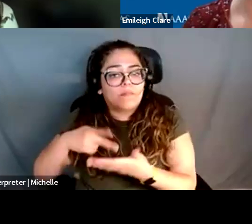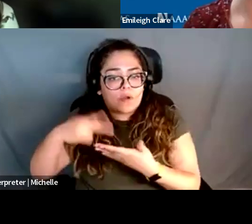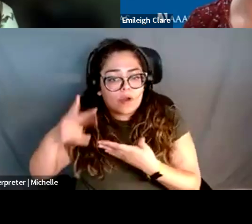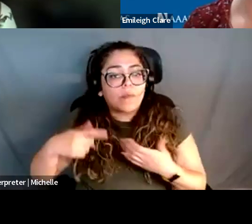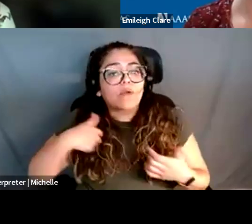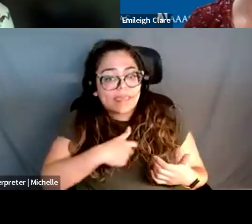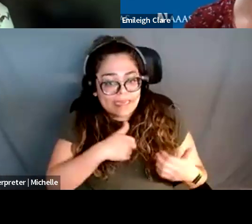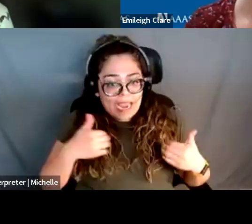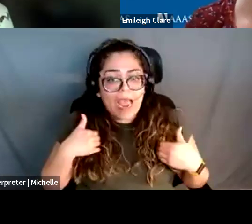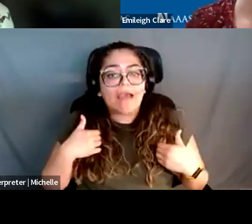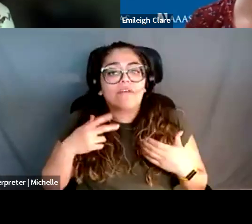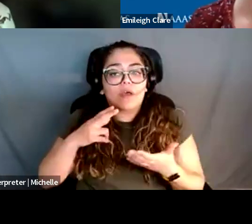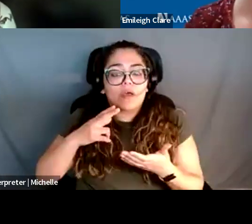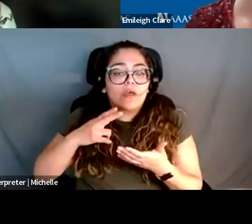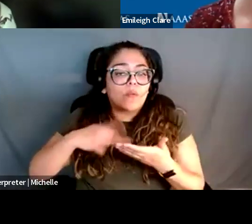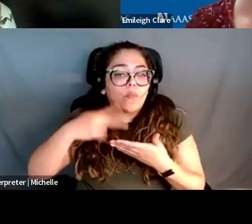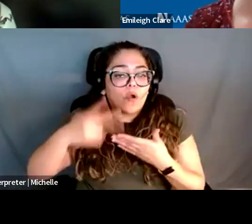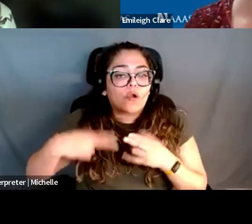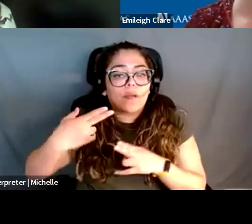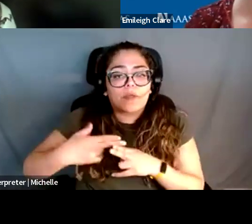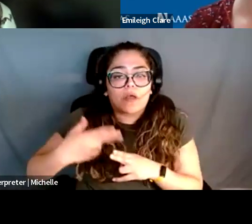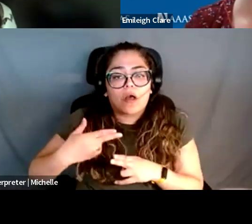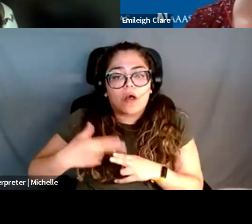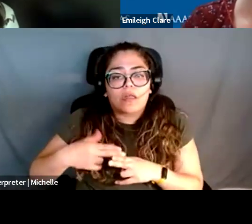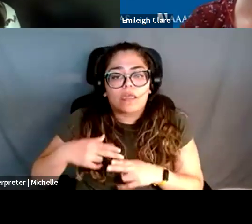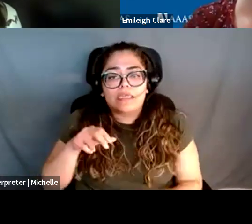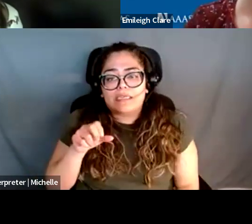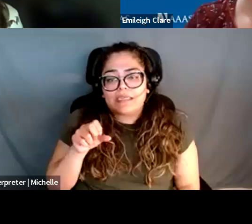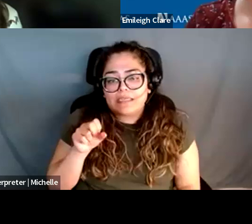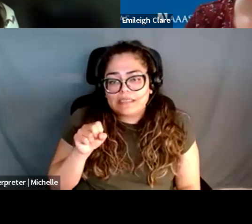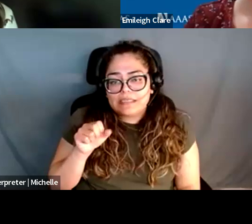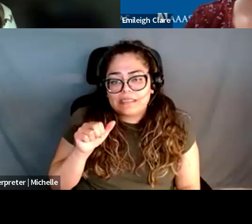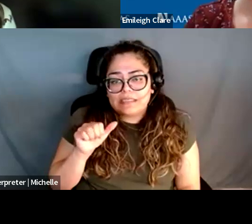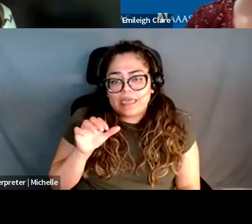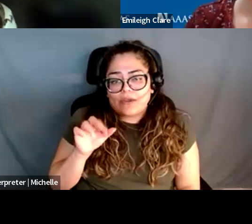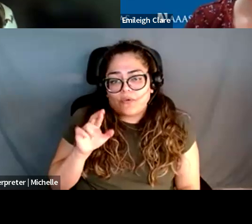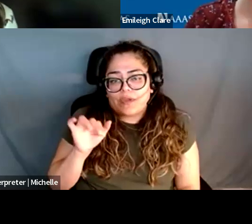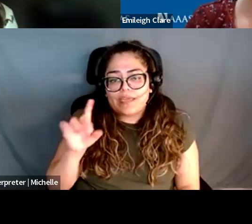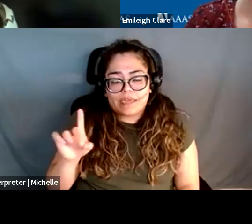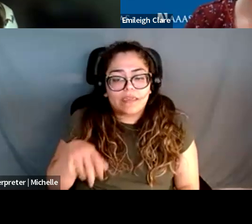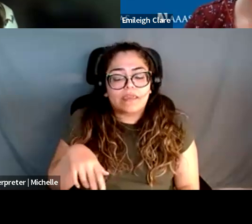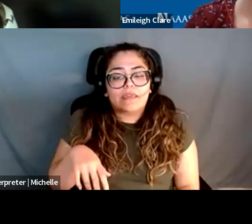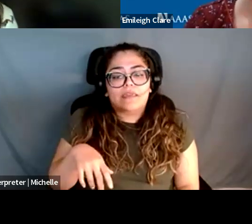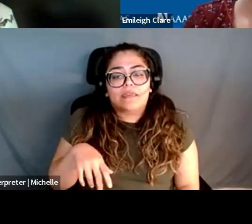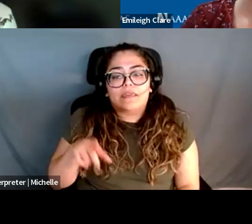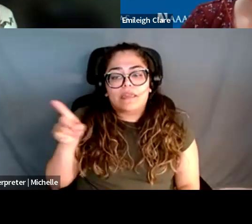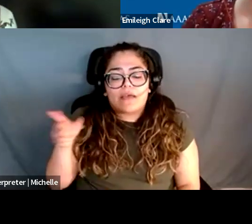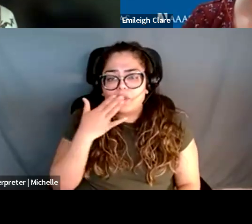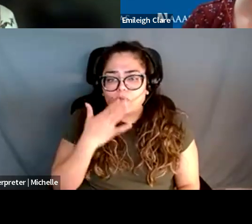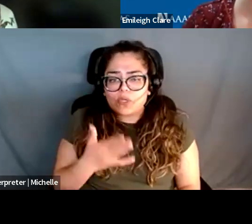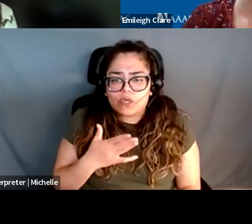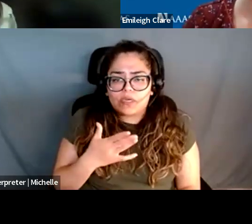It's called Sacred, and it has a really wonderful philosophy behind it